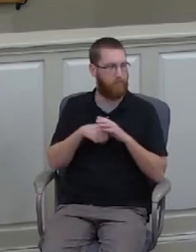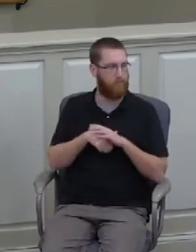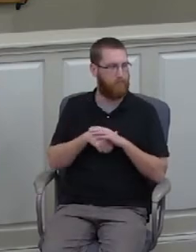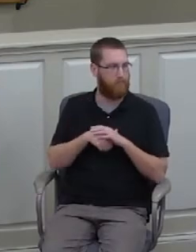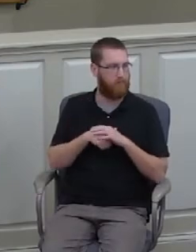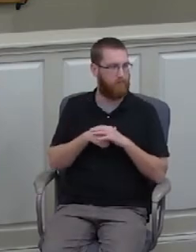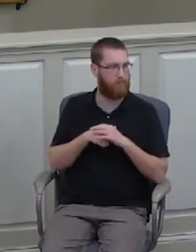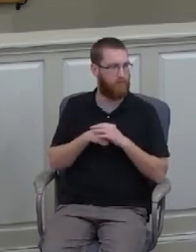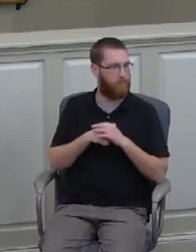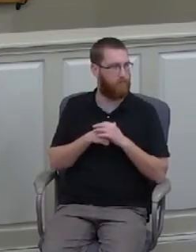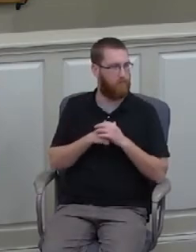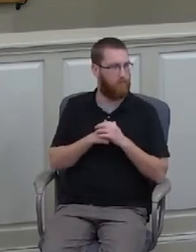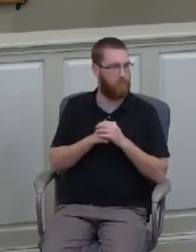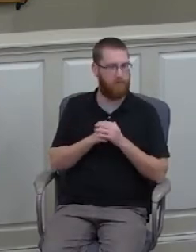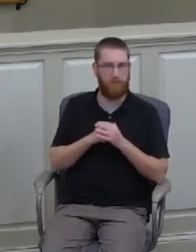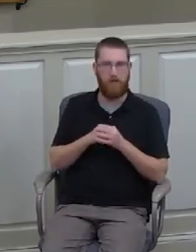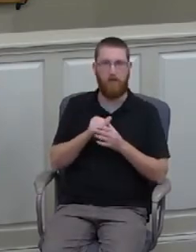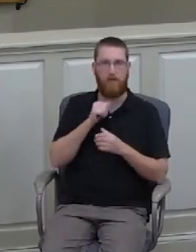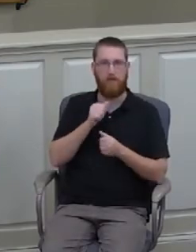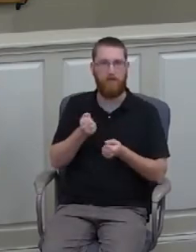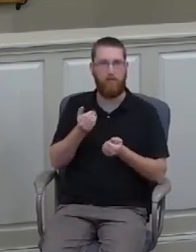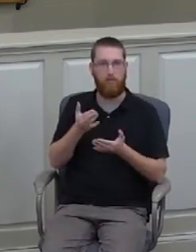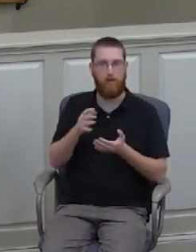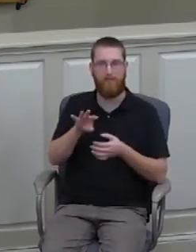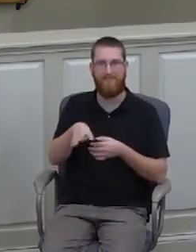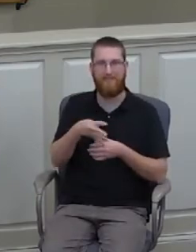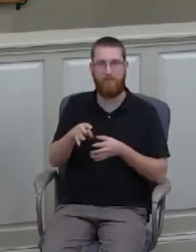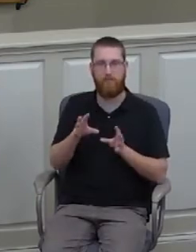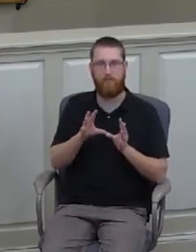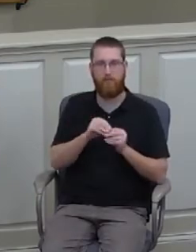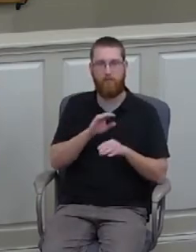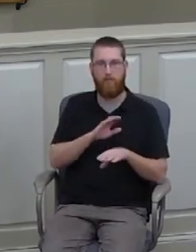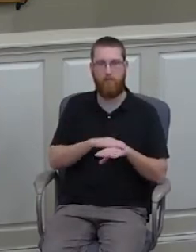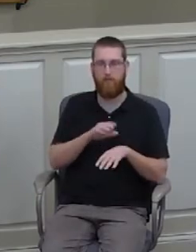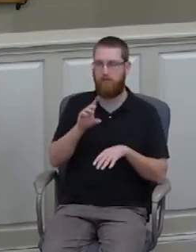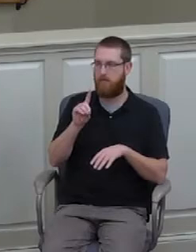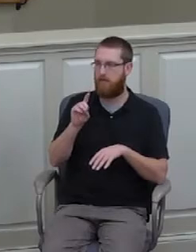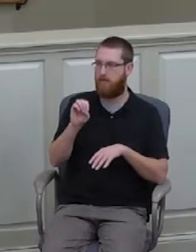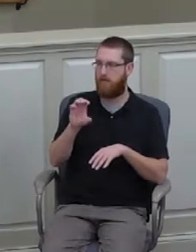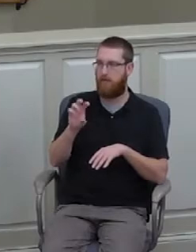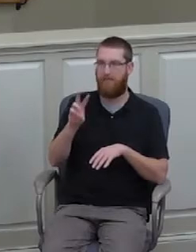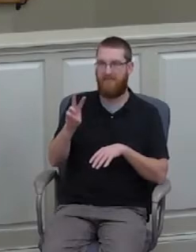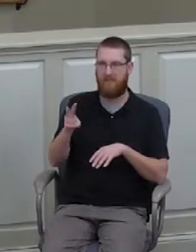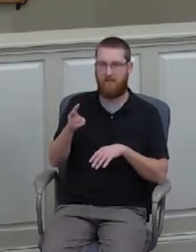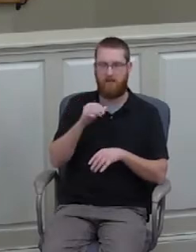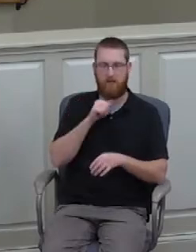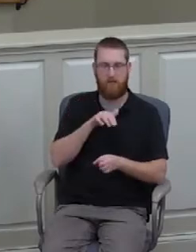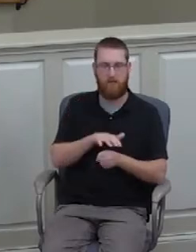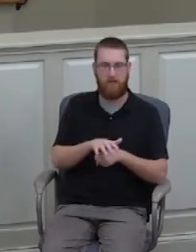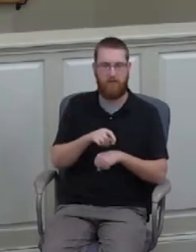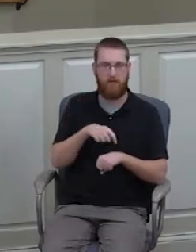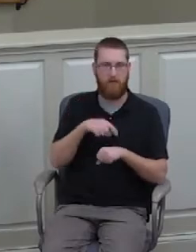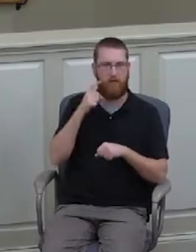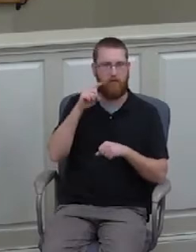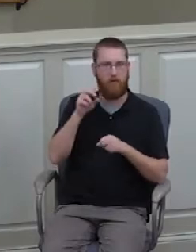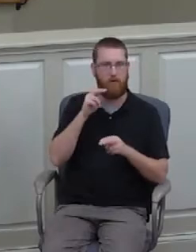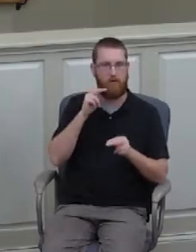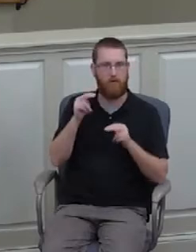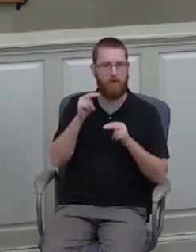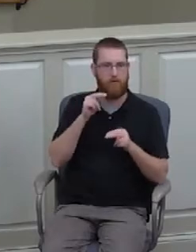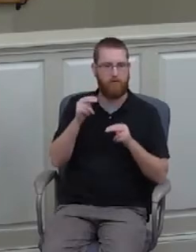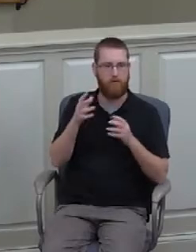But I wouldn't recommend scheduling a meeting on the 6th, as I don't think that'd give us enough time to conduct those negotiations.